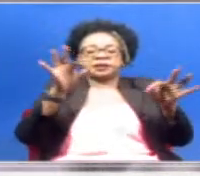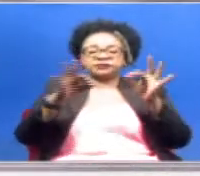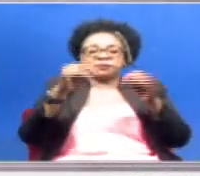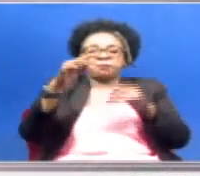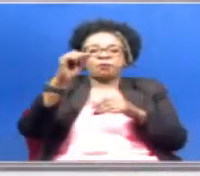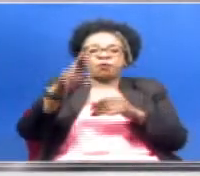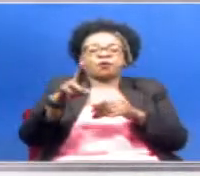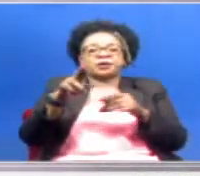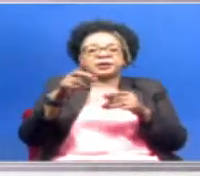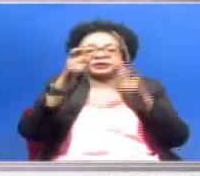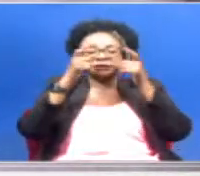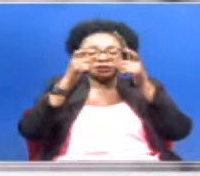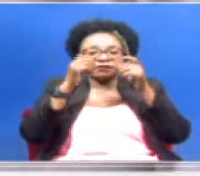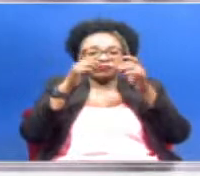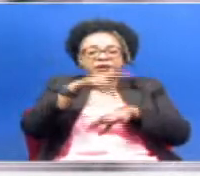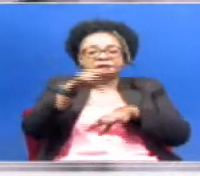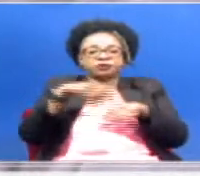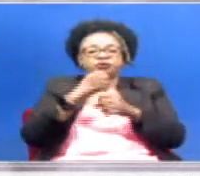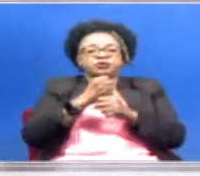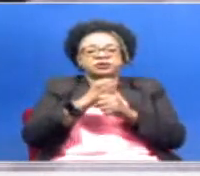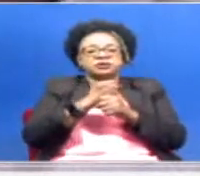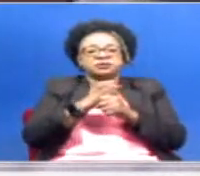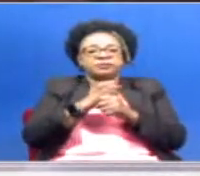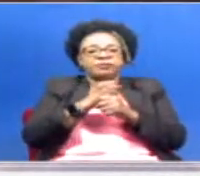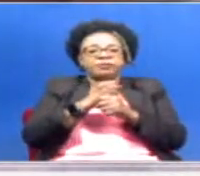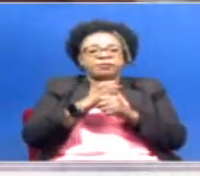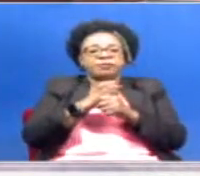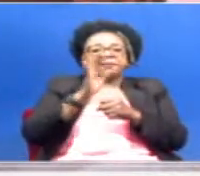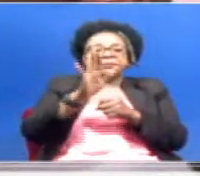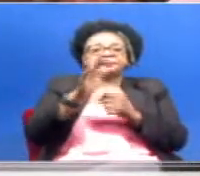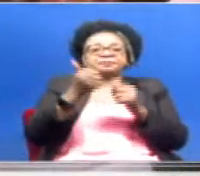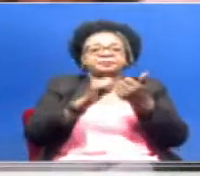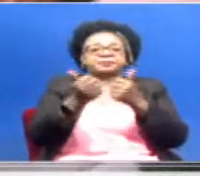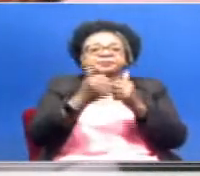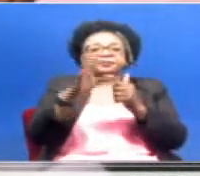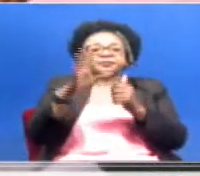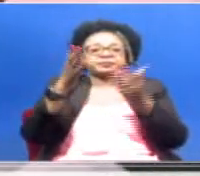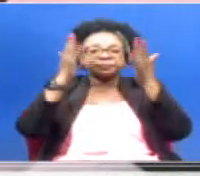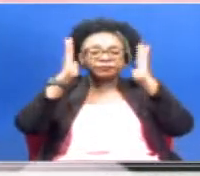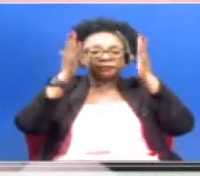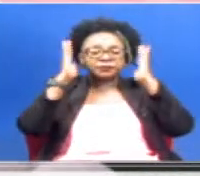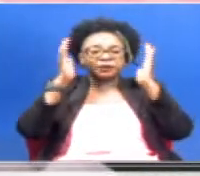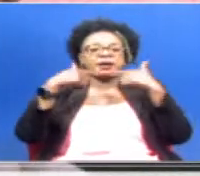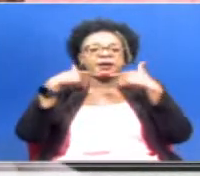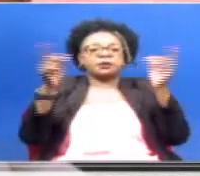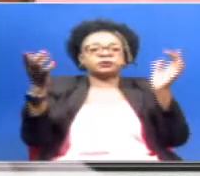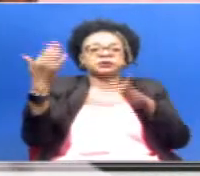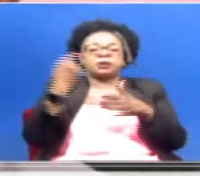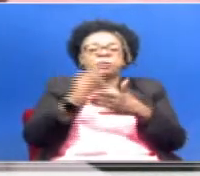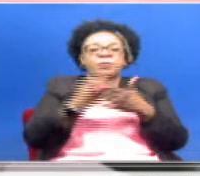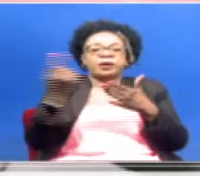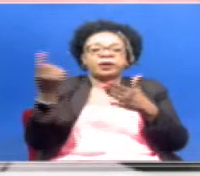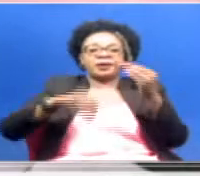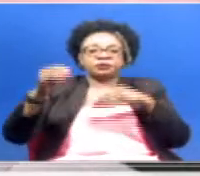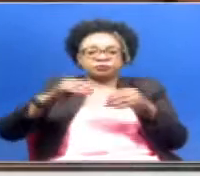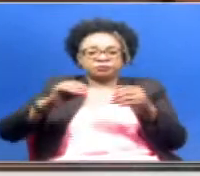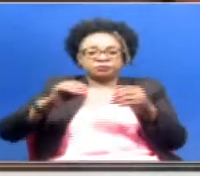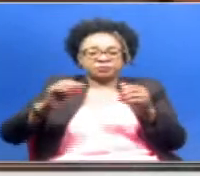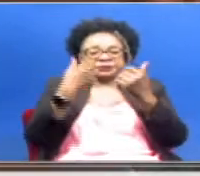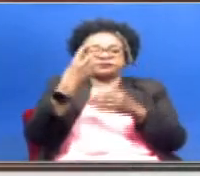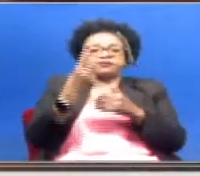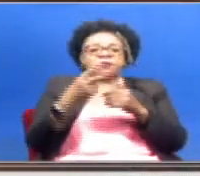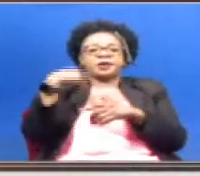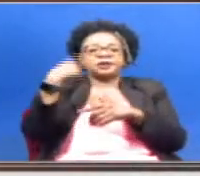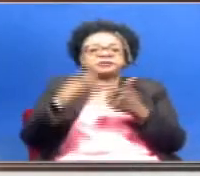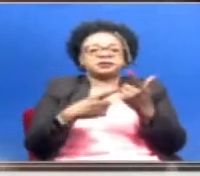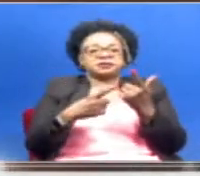and Tusker for national duty. The sports cabinet secretary Ababu Namwamba announced last week that the elections will be held by February next year.